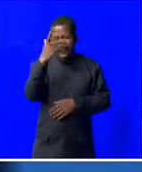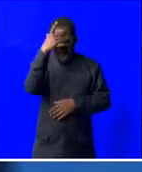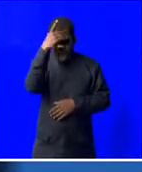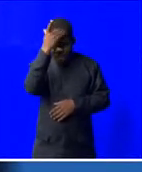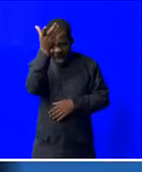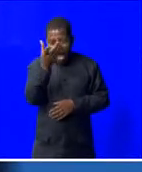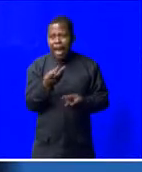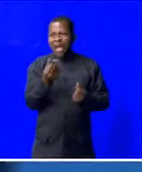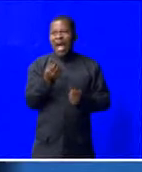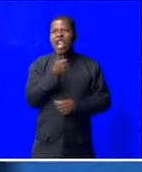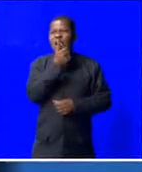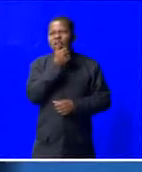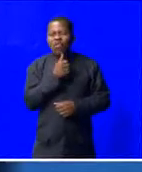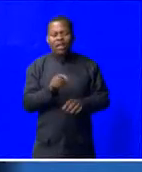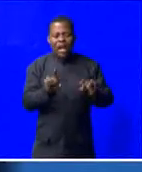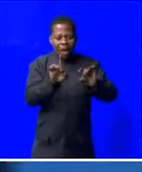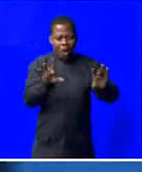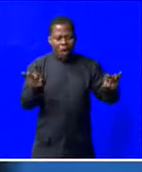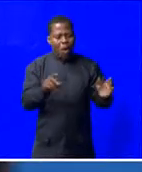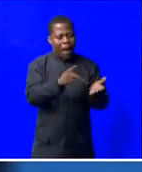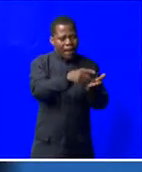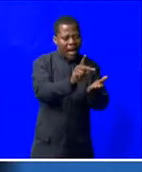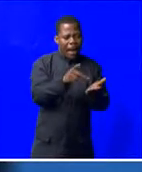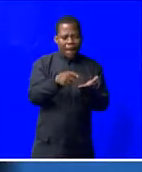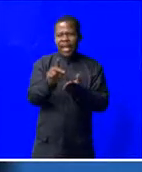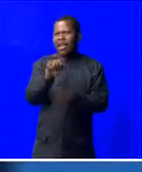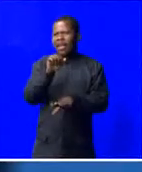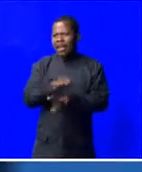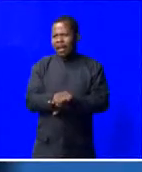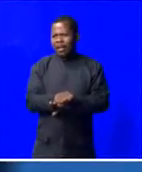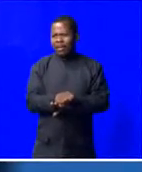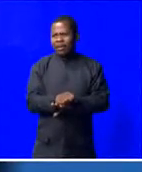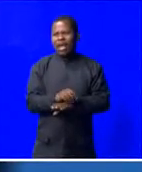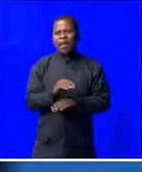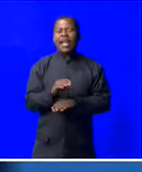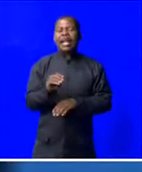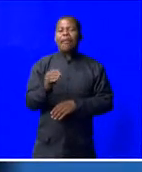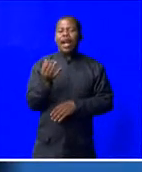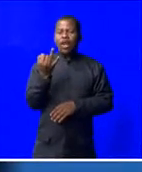government. It's kind of good, number two worst in the world.